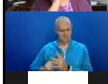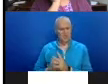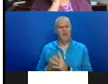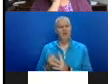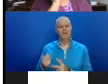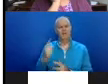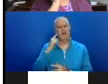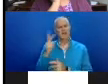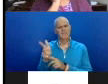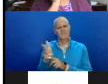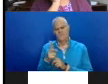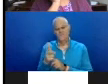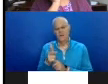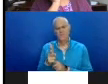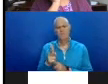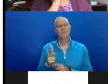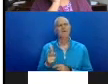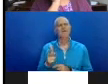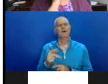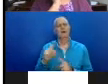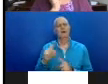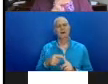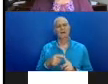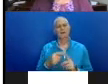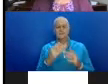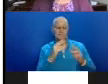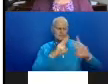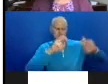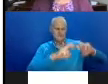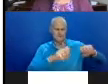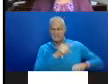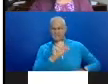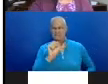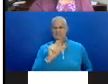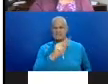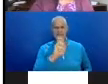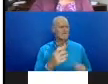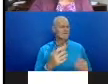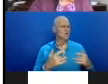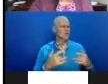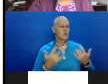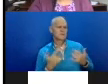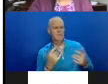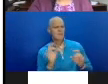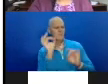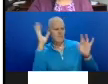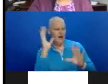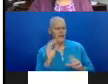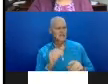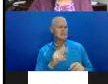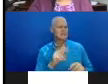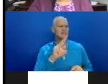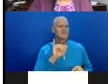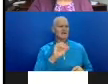going to be focused on kind of dissecting Steve and finding out like how violence works, so then it could be